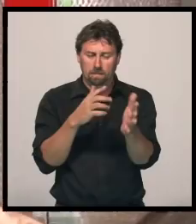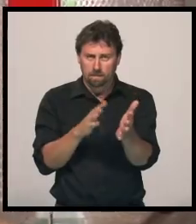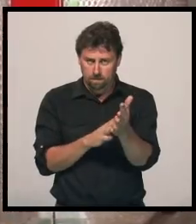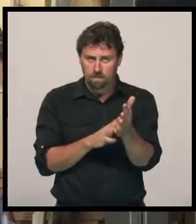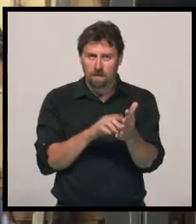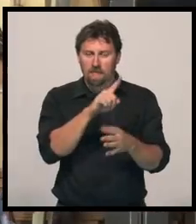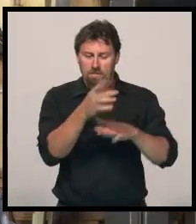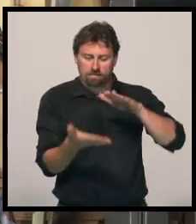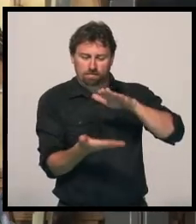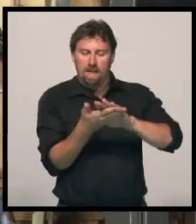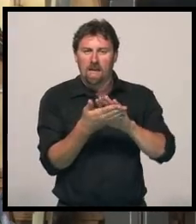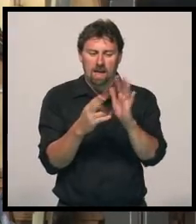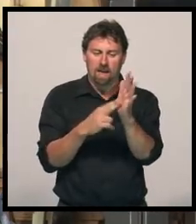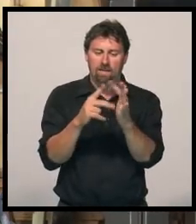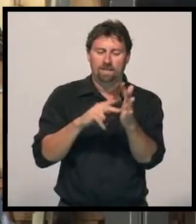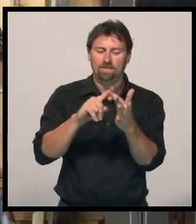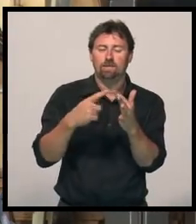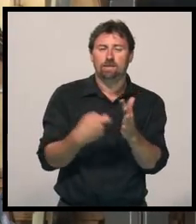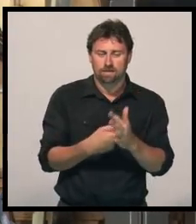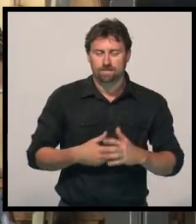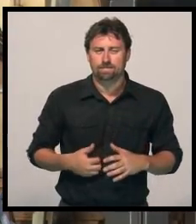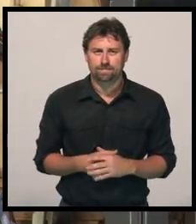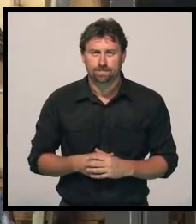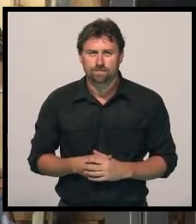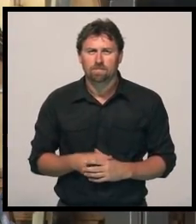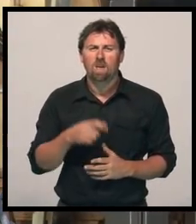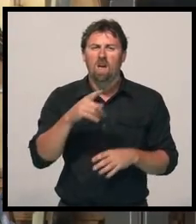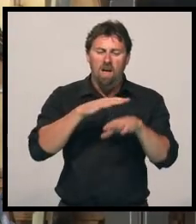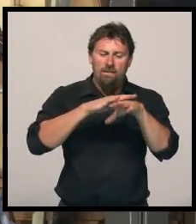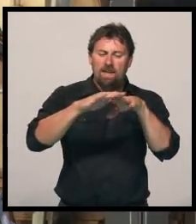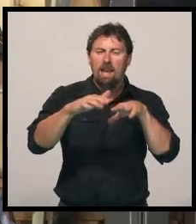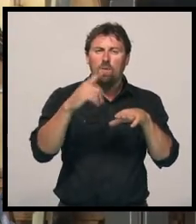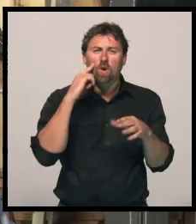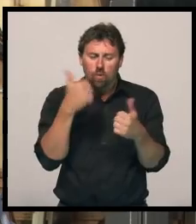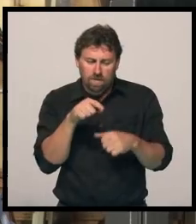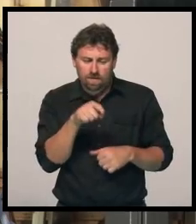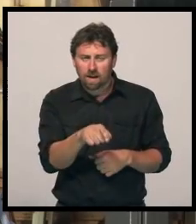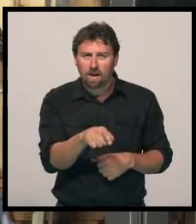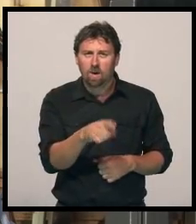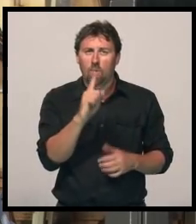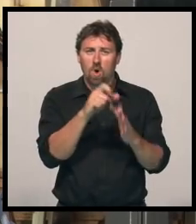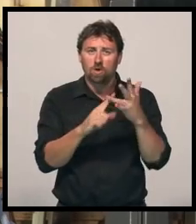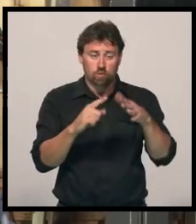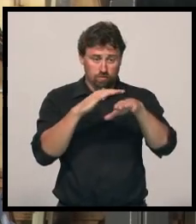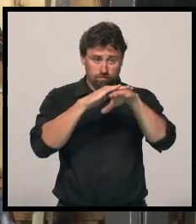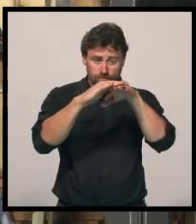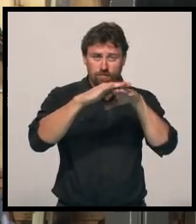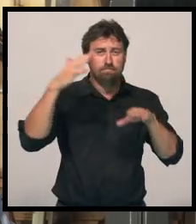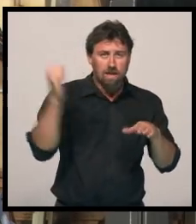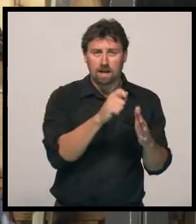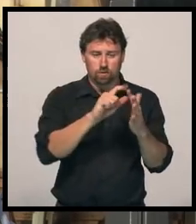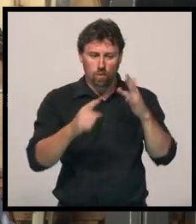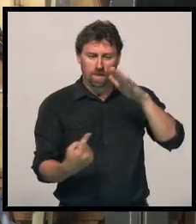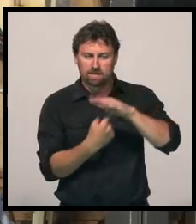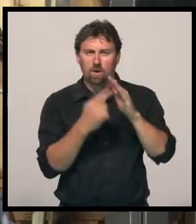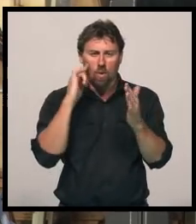backing veneer. An interesting thing when you work with veneers is whatever you do to one side of the substrate, you have to do to the